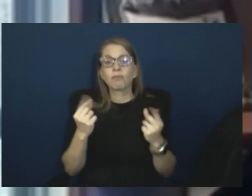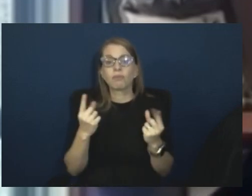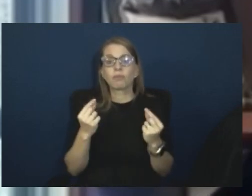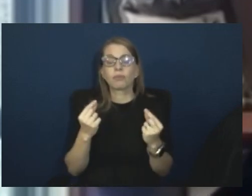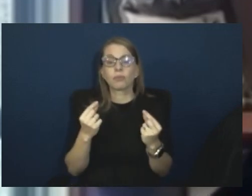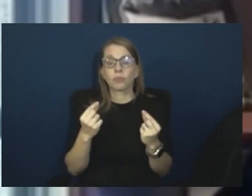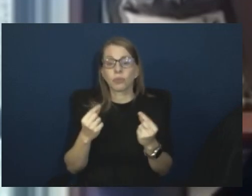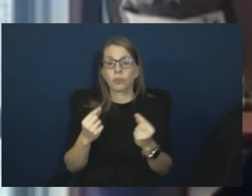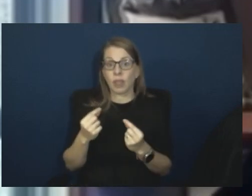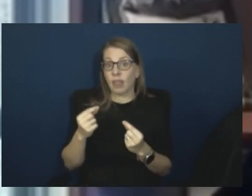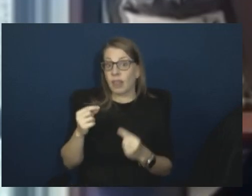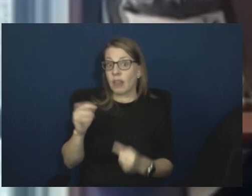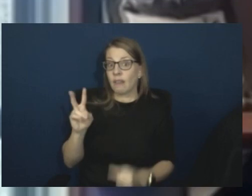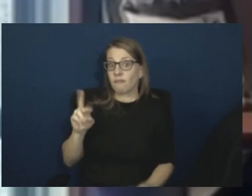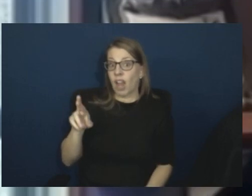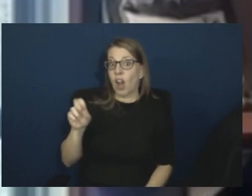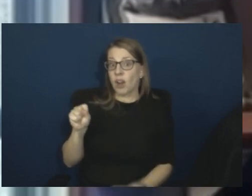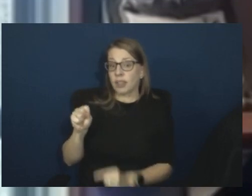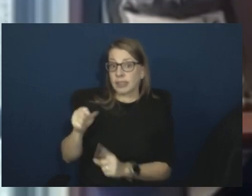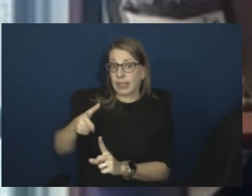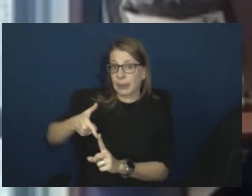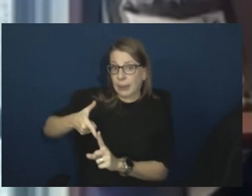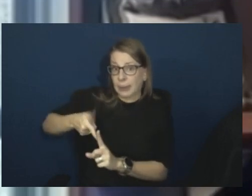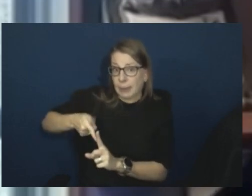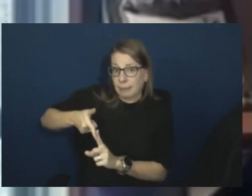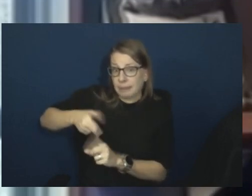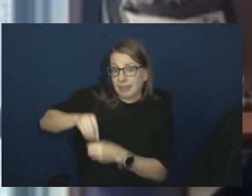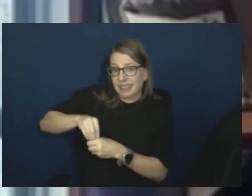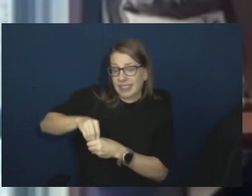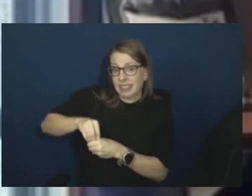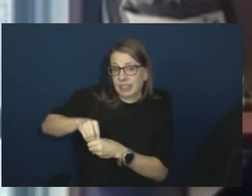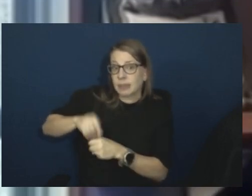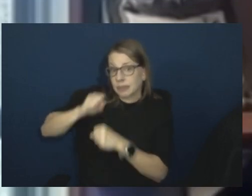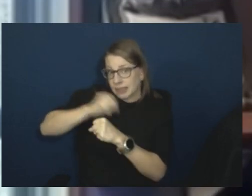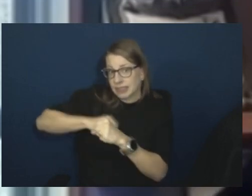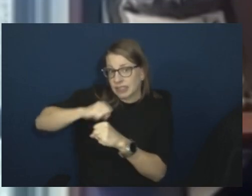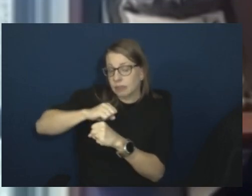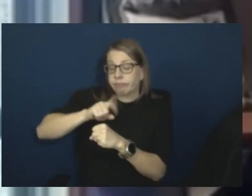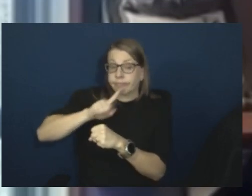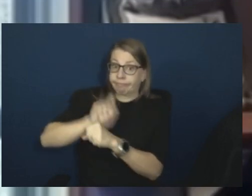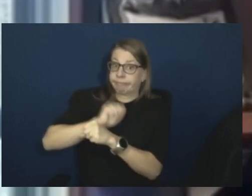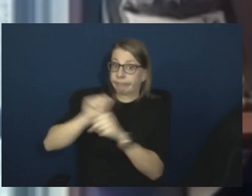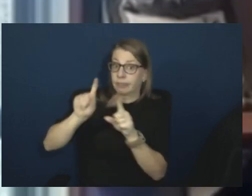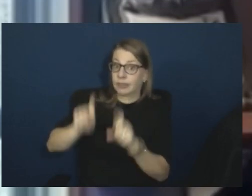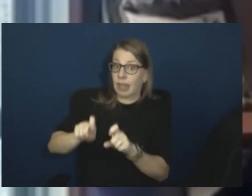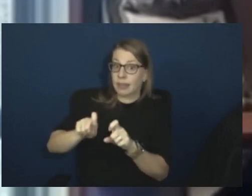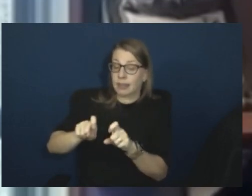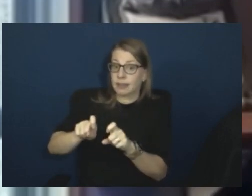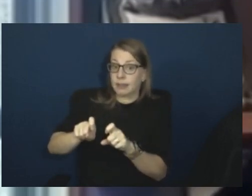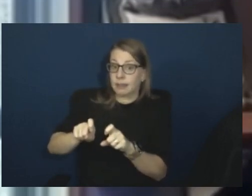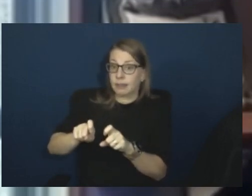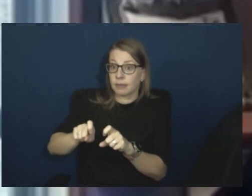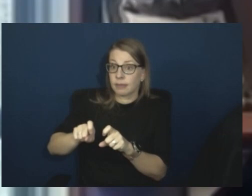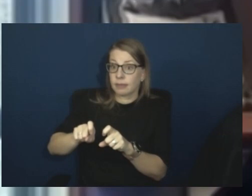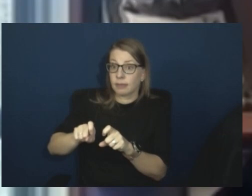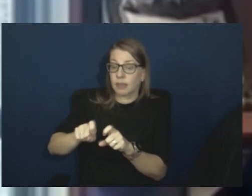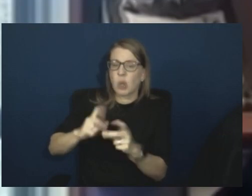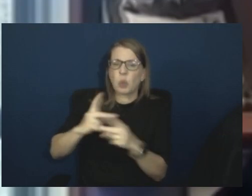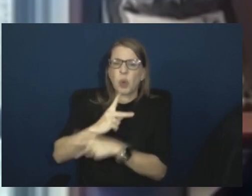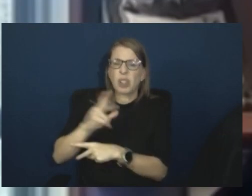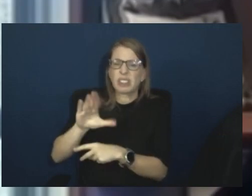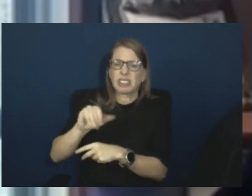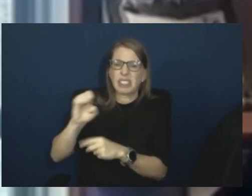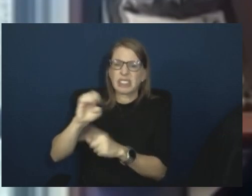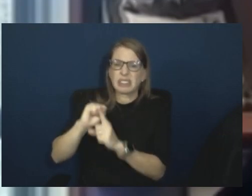injected the virus into mosquitoes. That is a sure test of sort of the worst case scenario